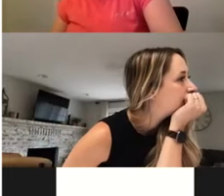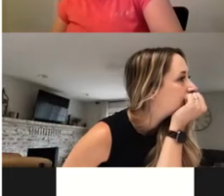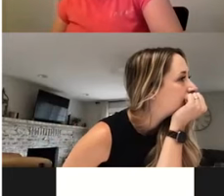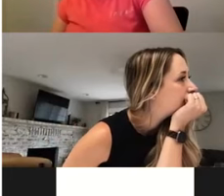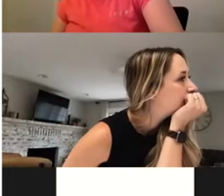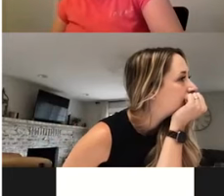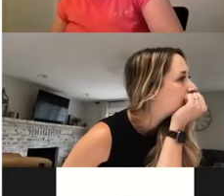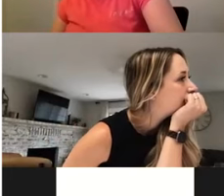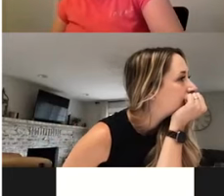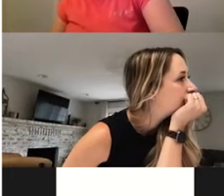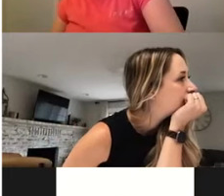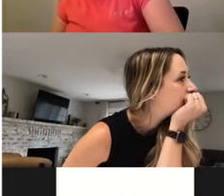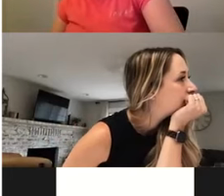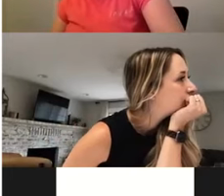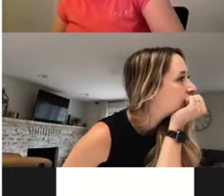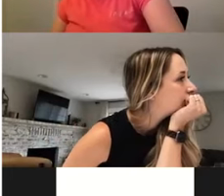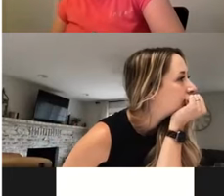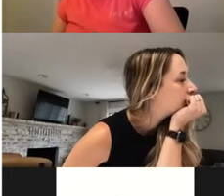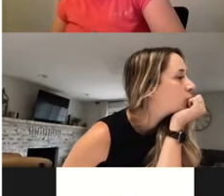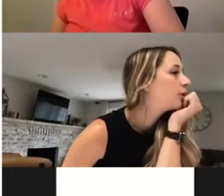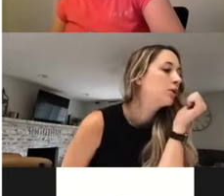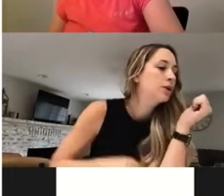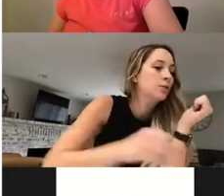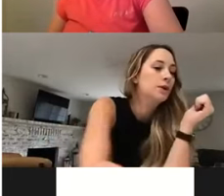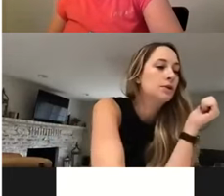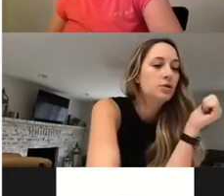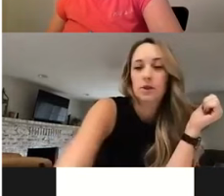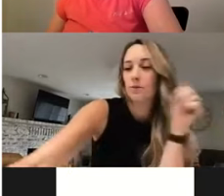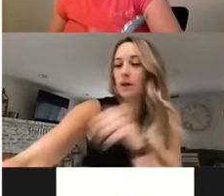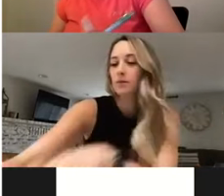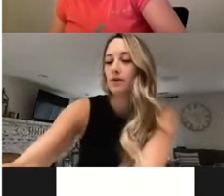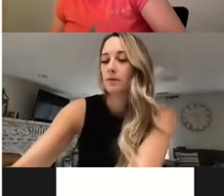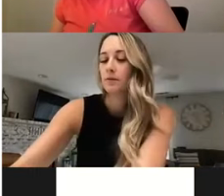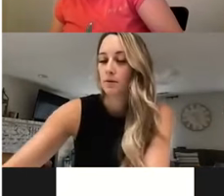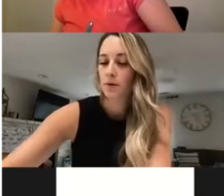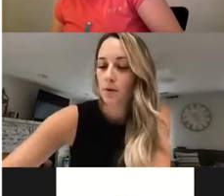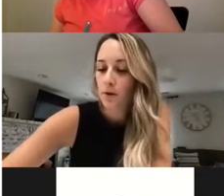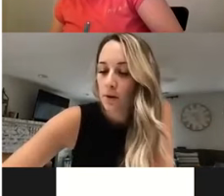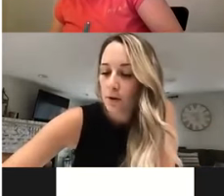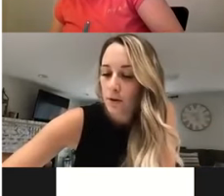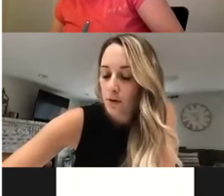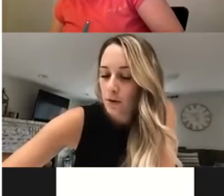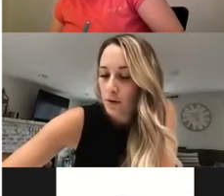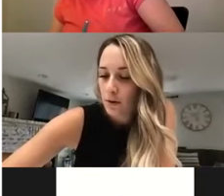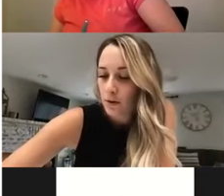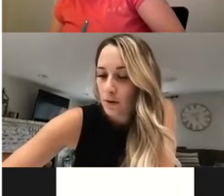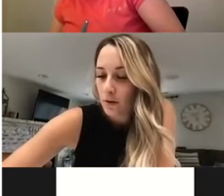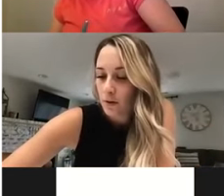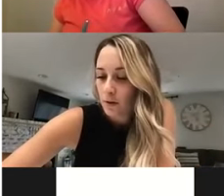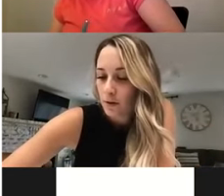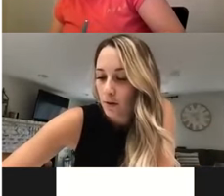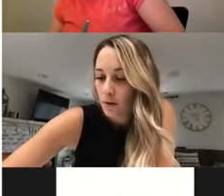right? From nucleic acid to nucleic acids. And you're absolutely right. In translation, we change